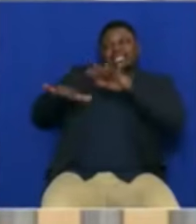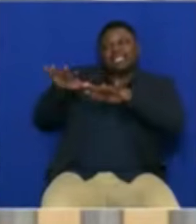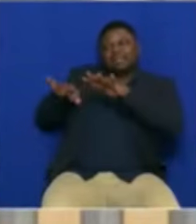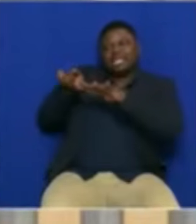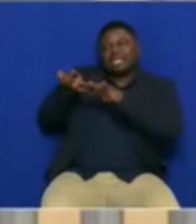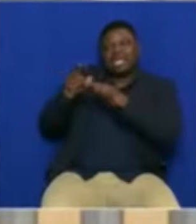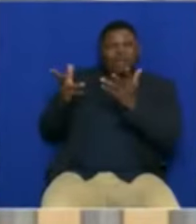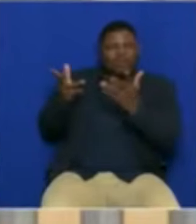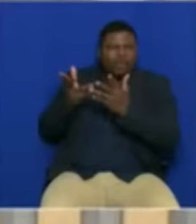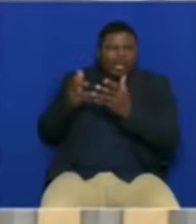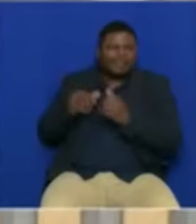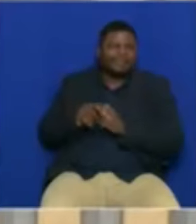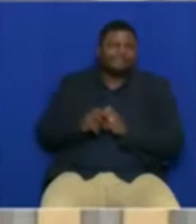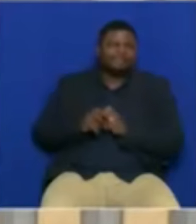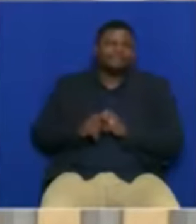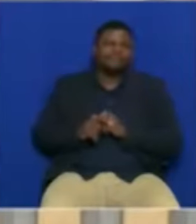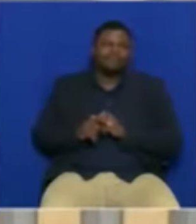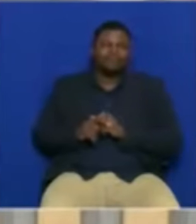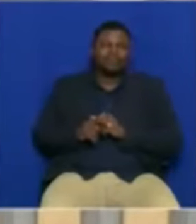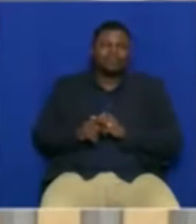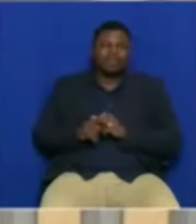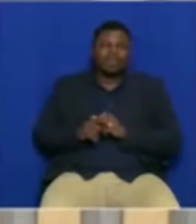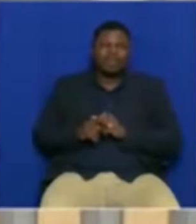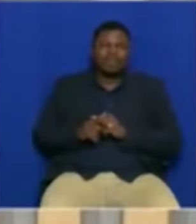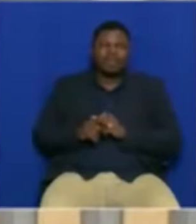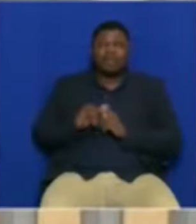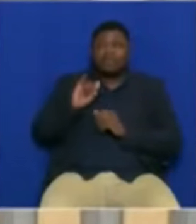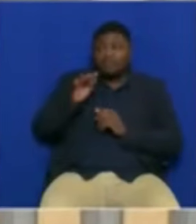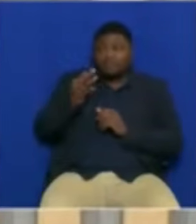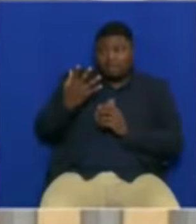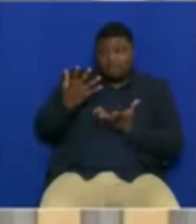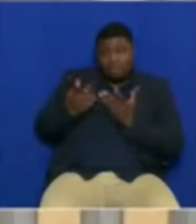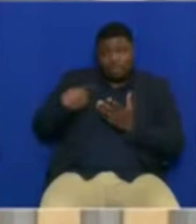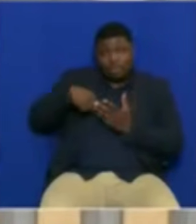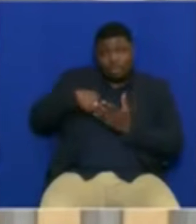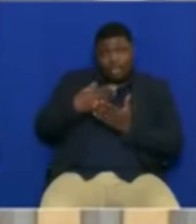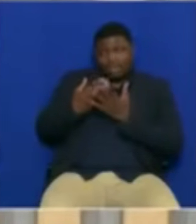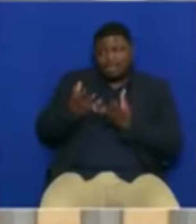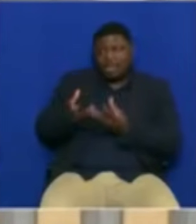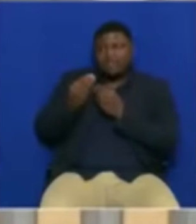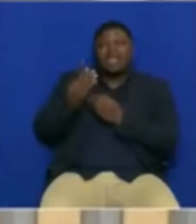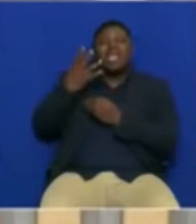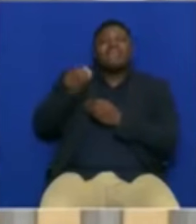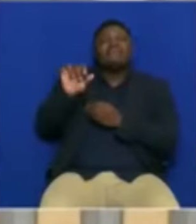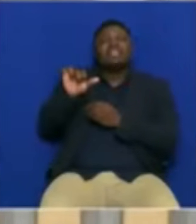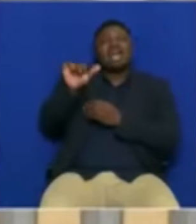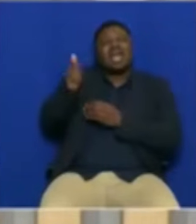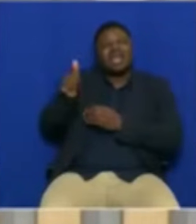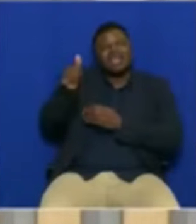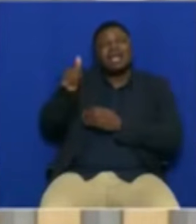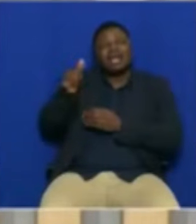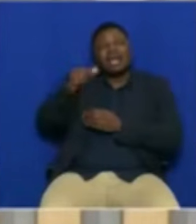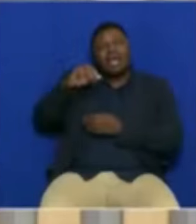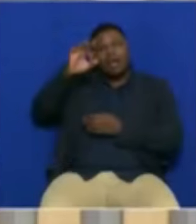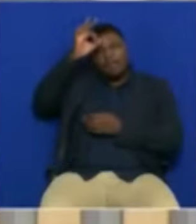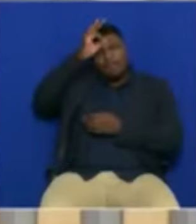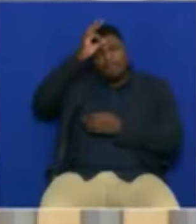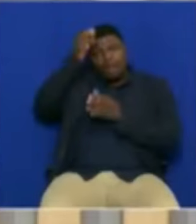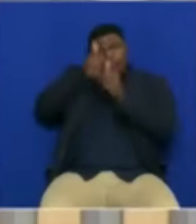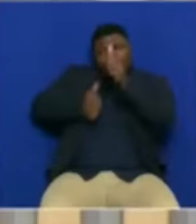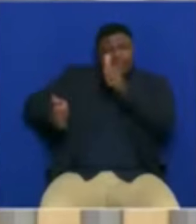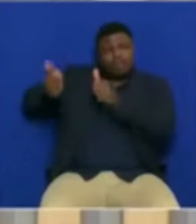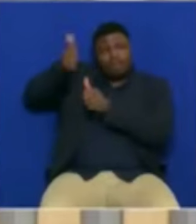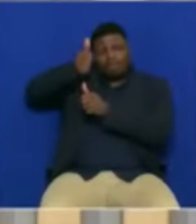example, there's another brigadier, right, a person that's appointed and